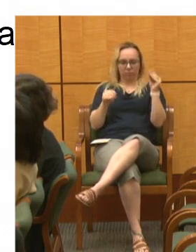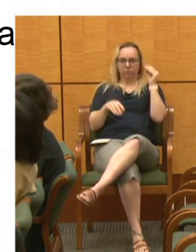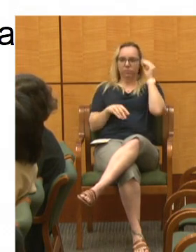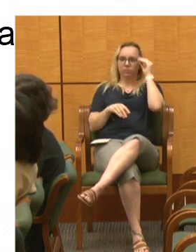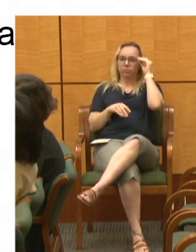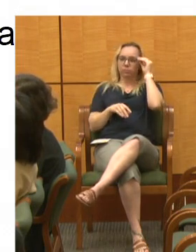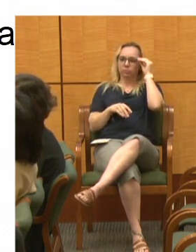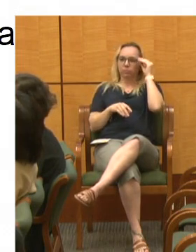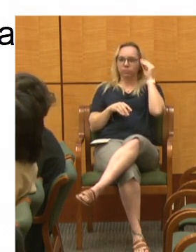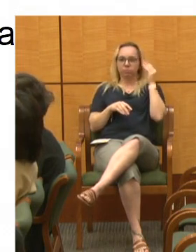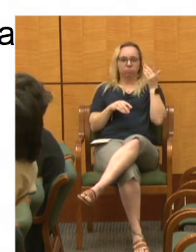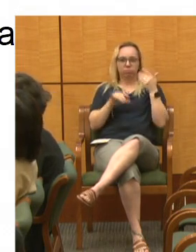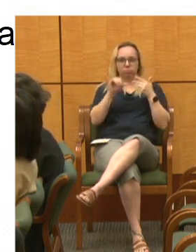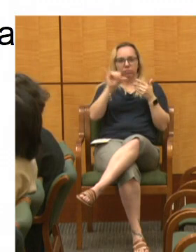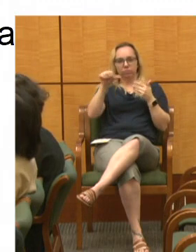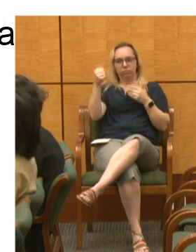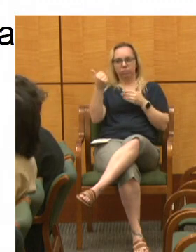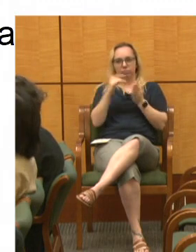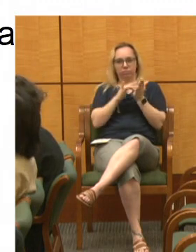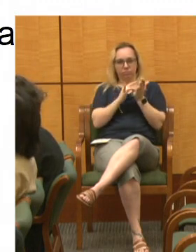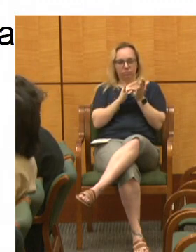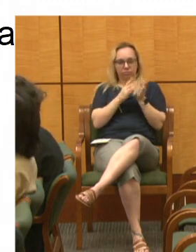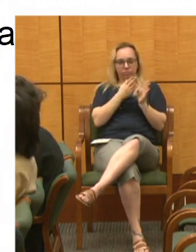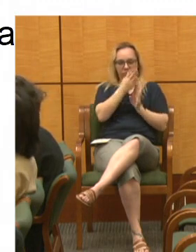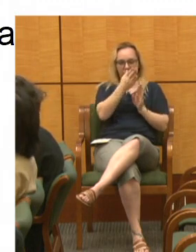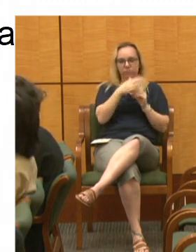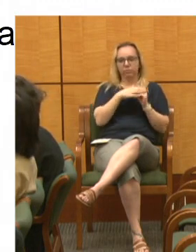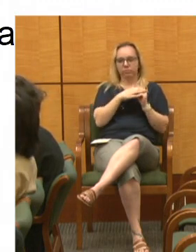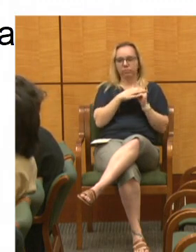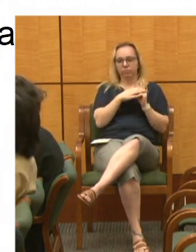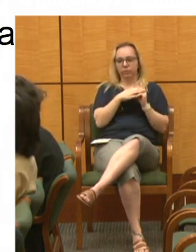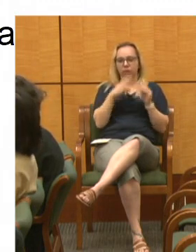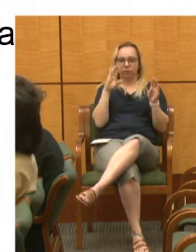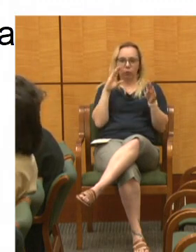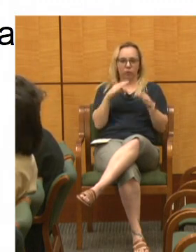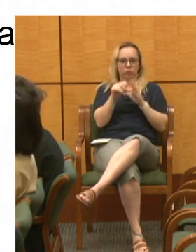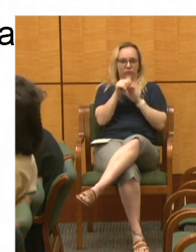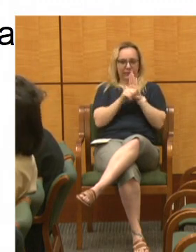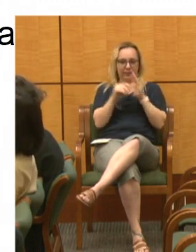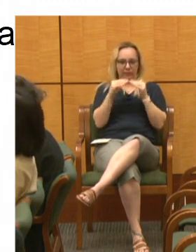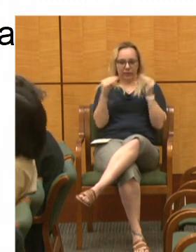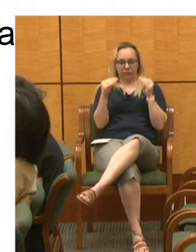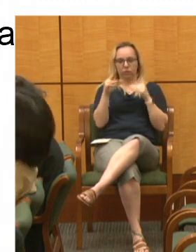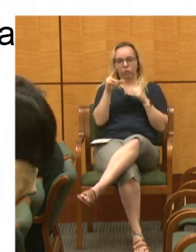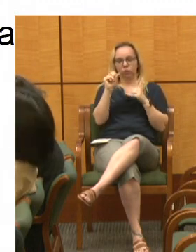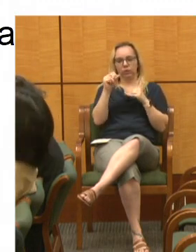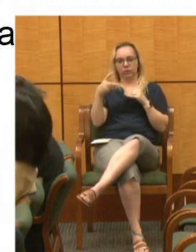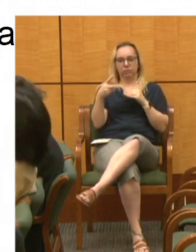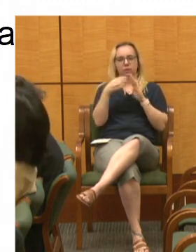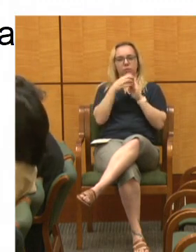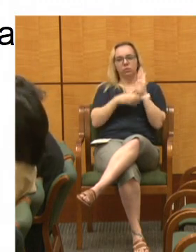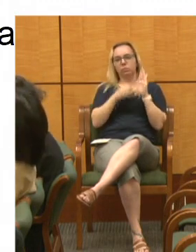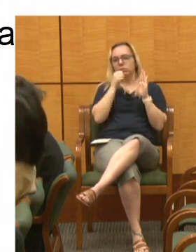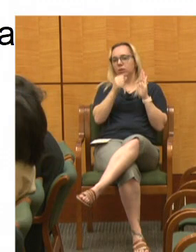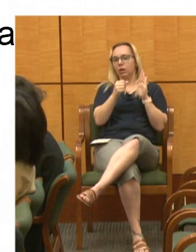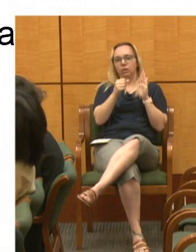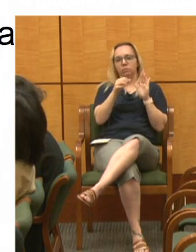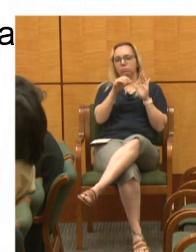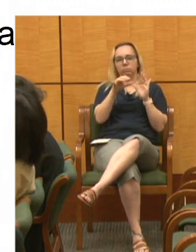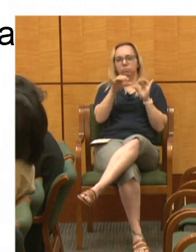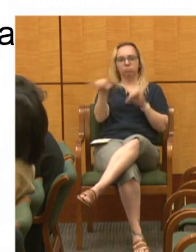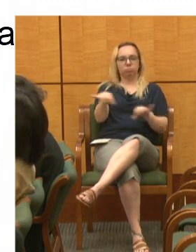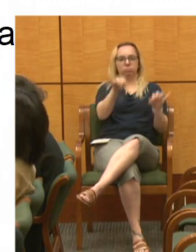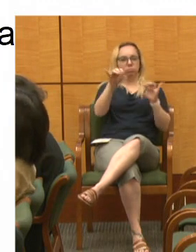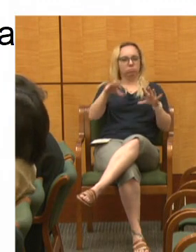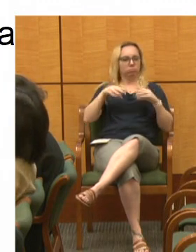medical professions are, typically overseen on the state level. USP chapters are not universally adopted by state boards.